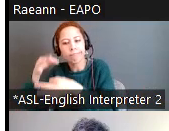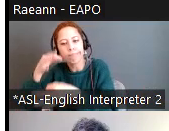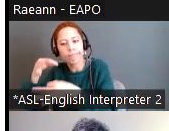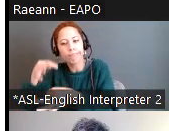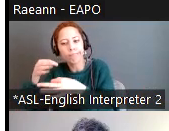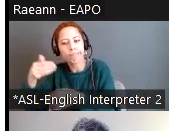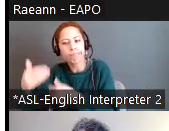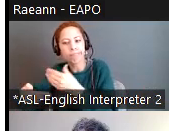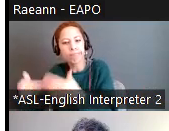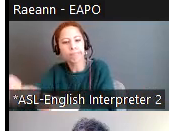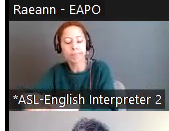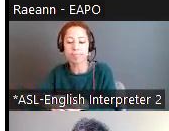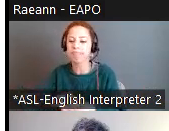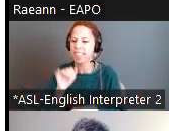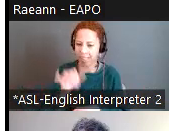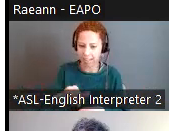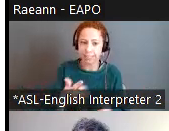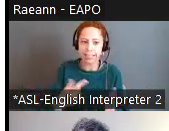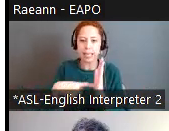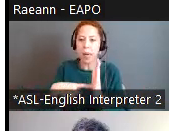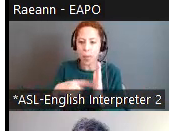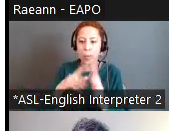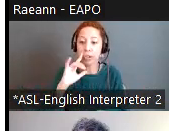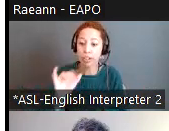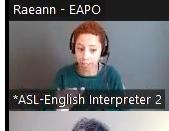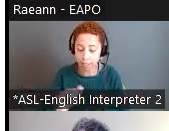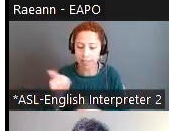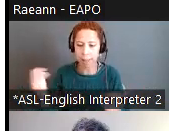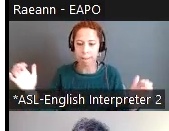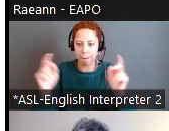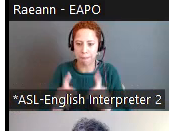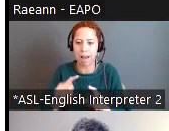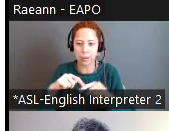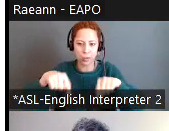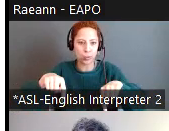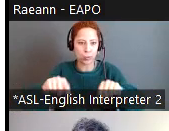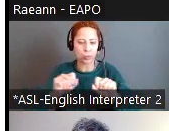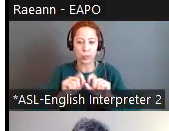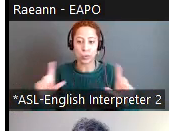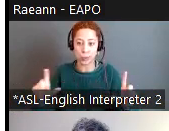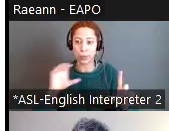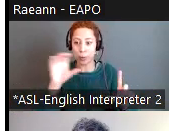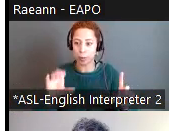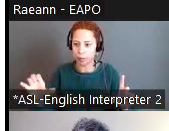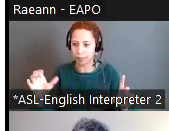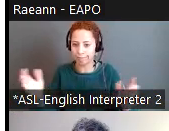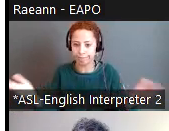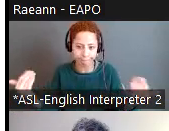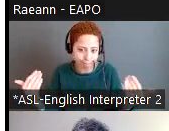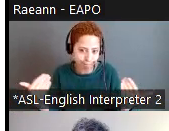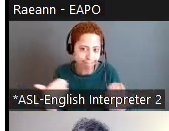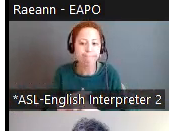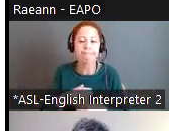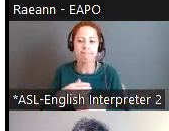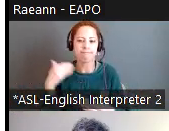So that concludes the demo. Feel free to come back into the Zoom presentation. We're nearing the end here. So